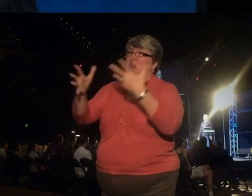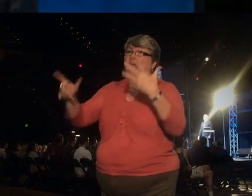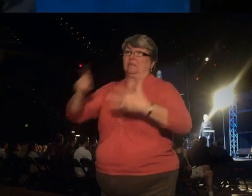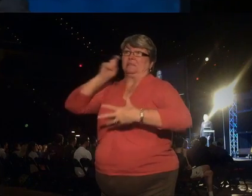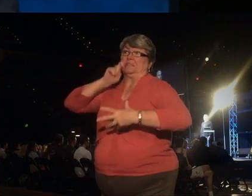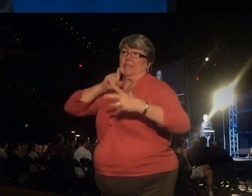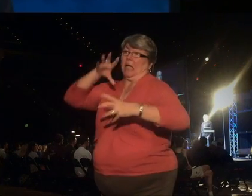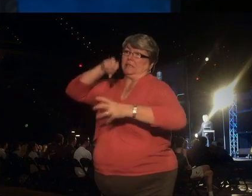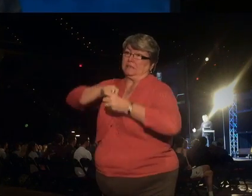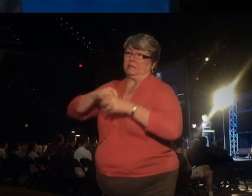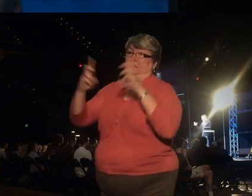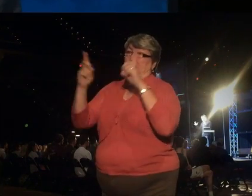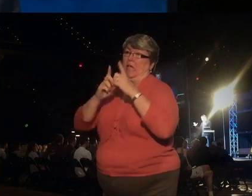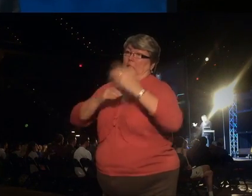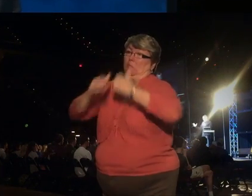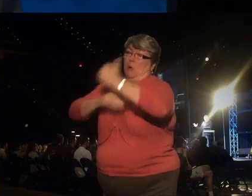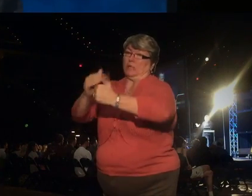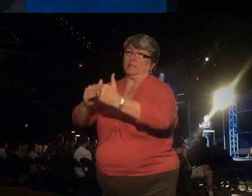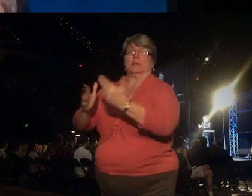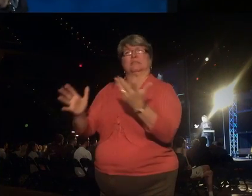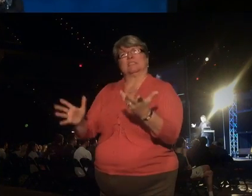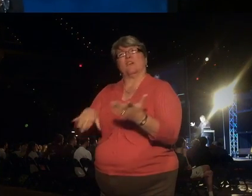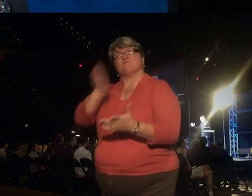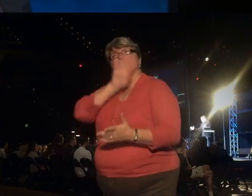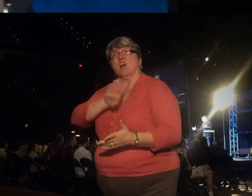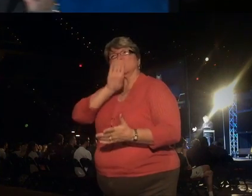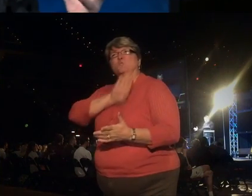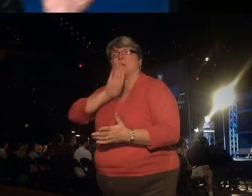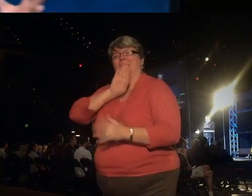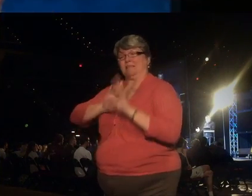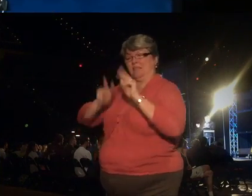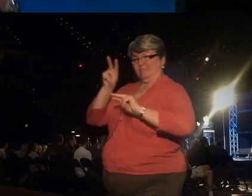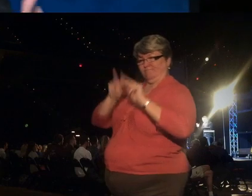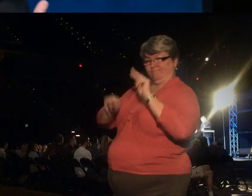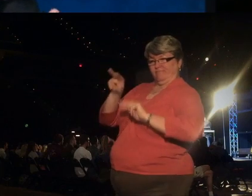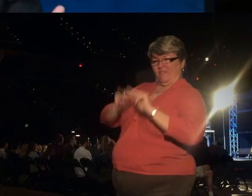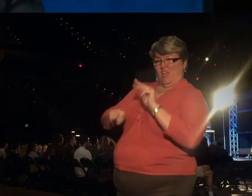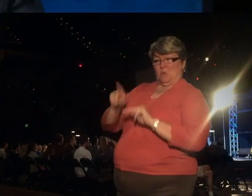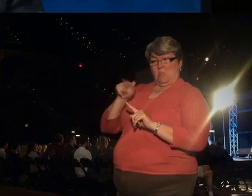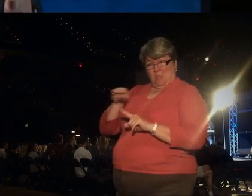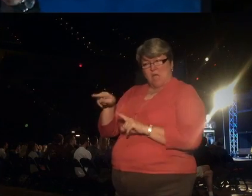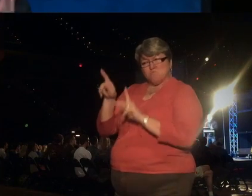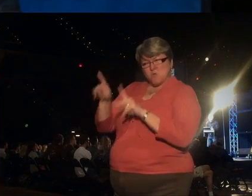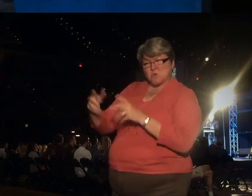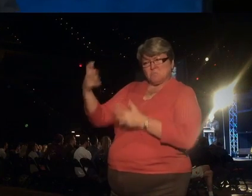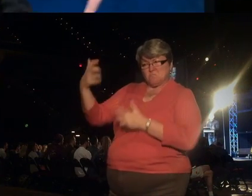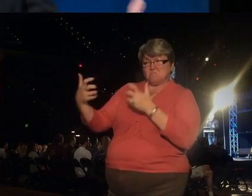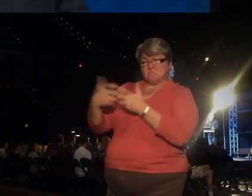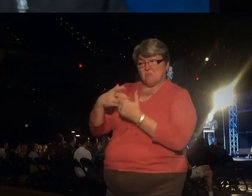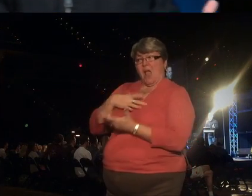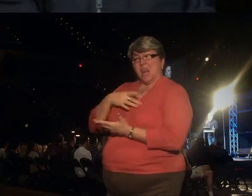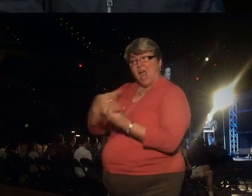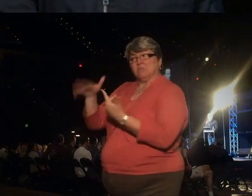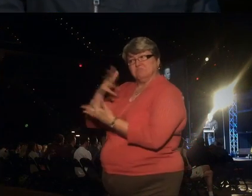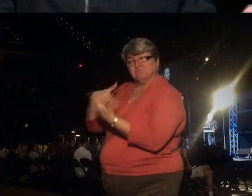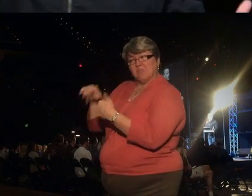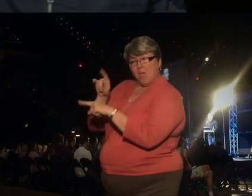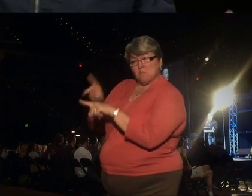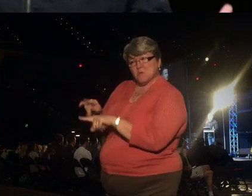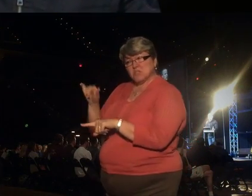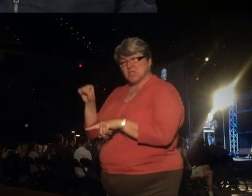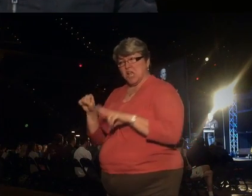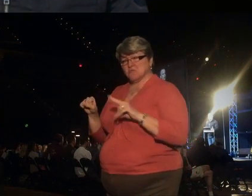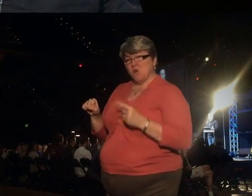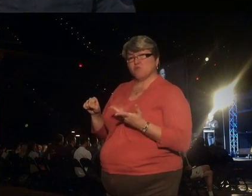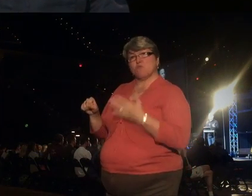it frustrates the evaluation process of, is this a person I like hanging out with? Do I enjoy their